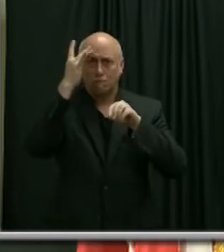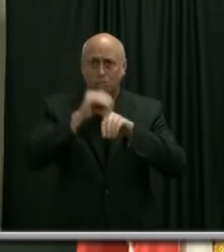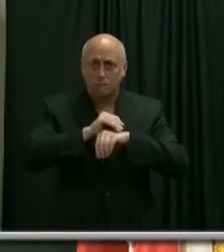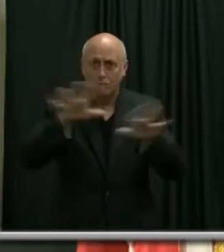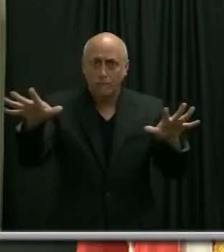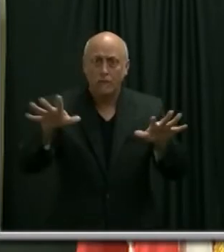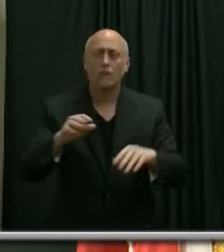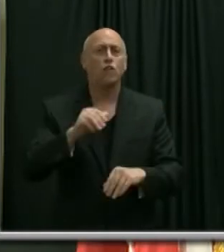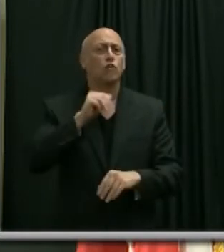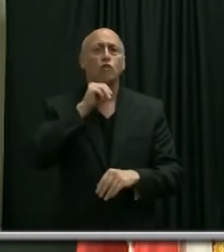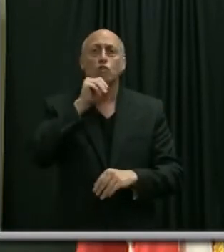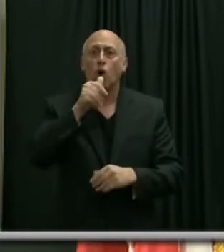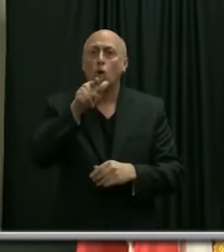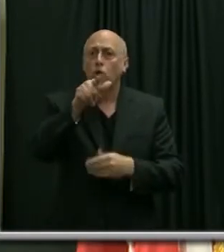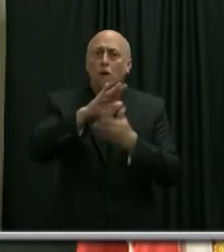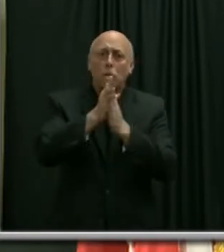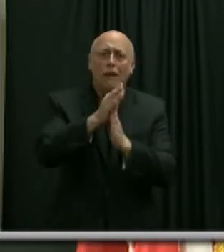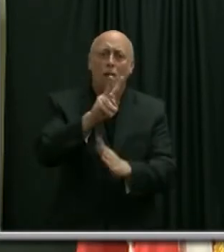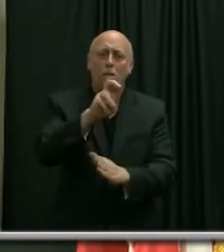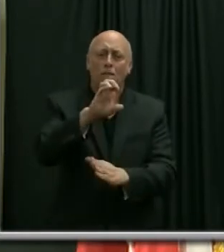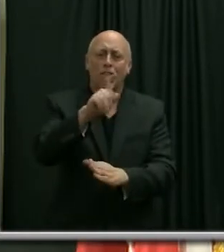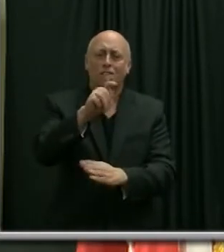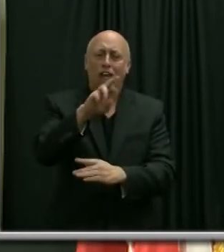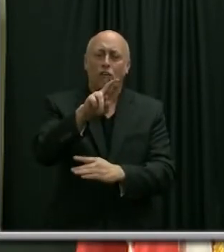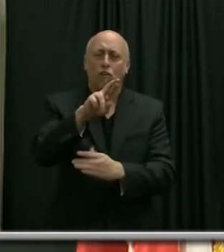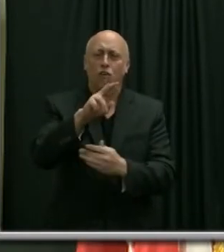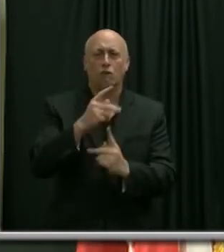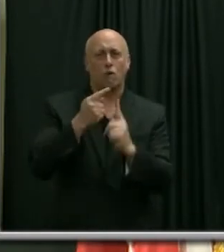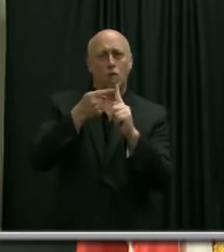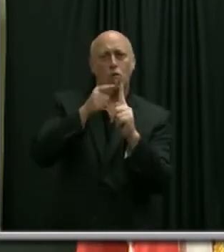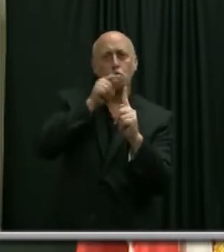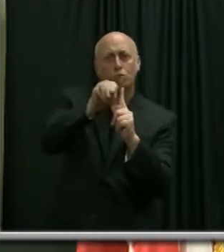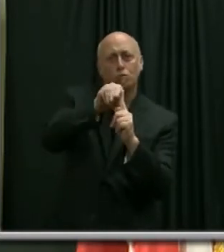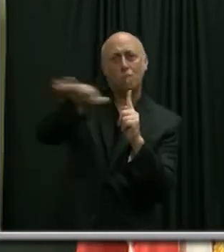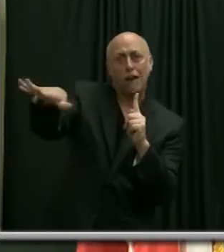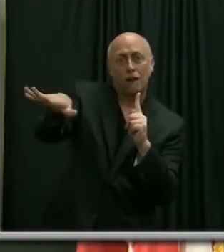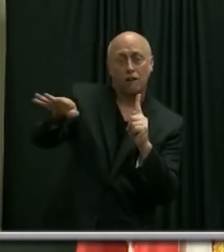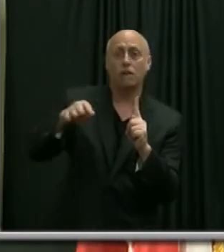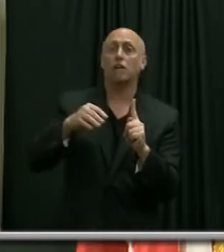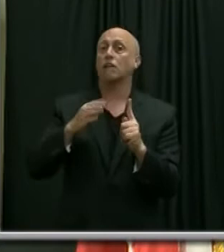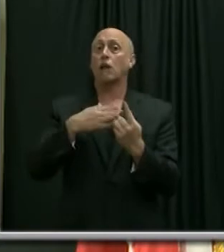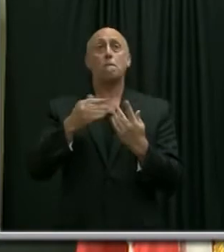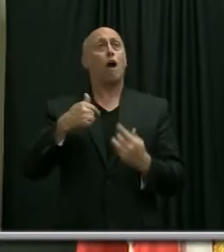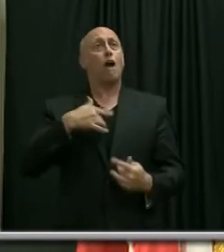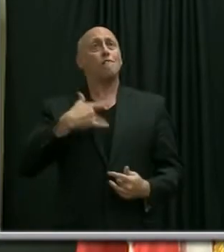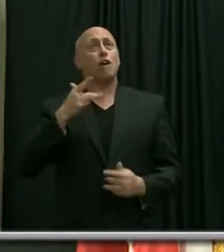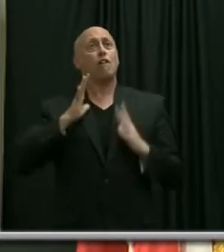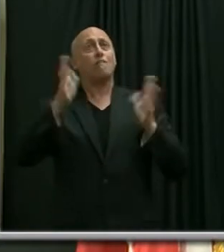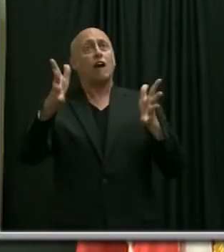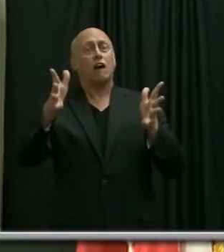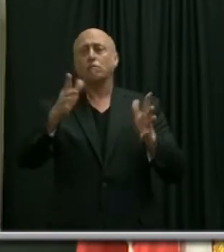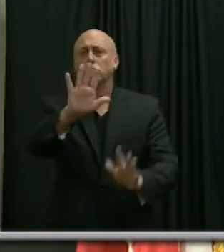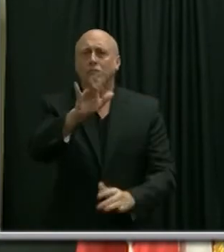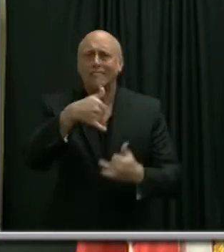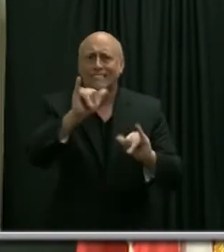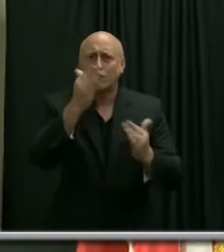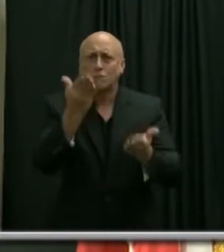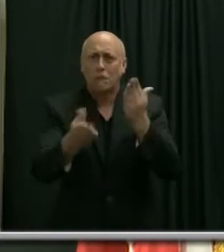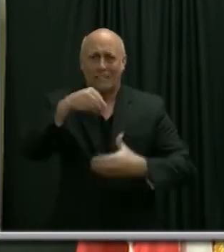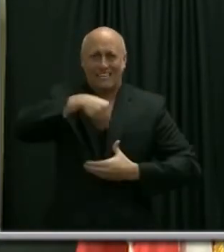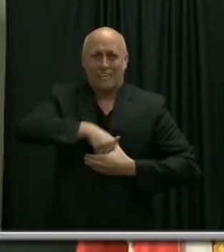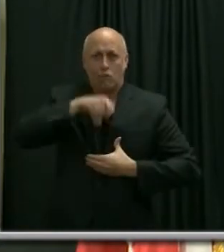do not be a vector, because all of us, no matter how we're feeling now, could be a vector. So we're working with our